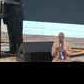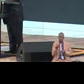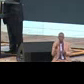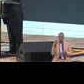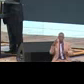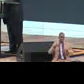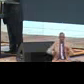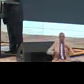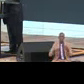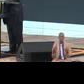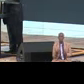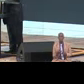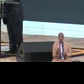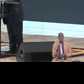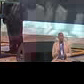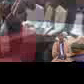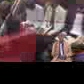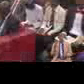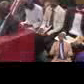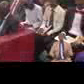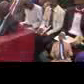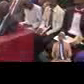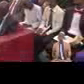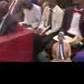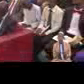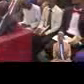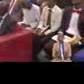sin. I cannot sin.